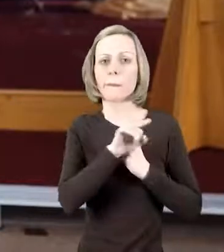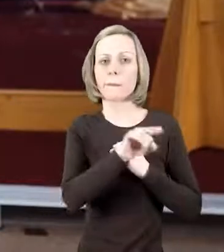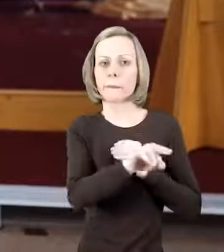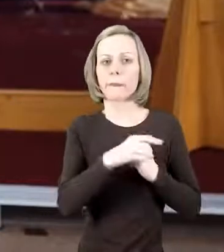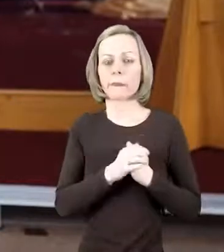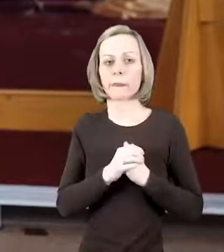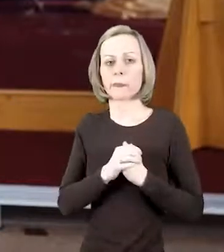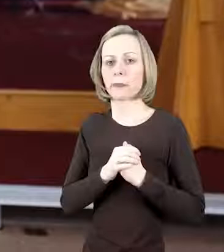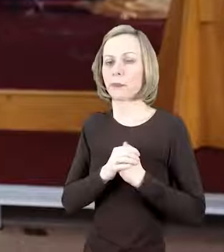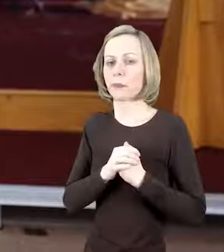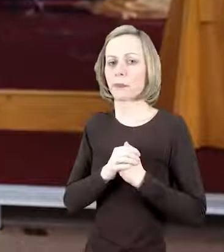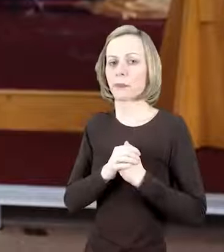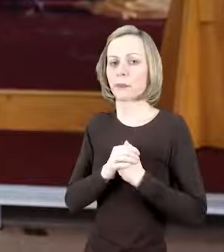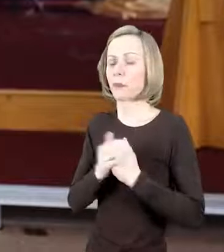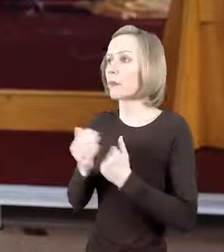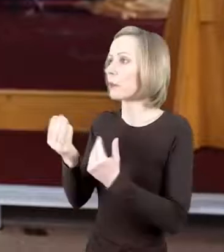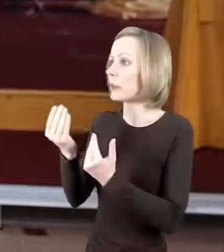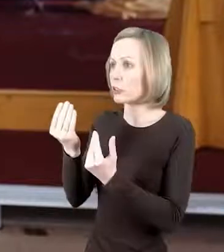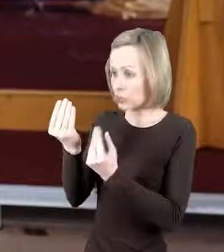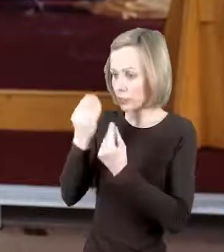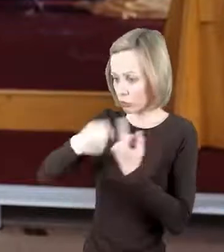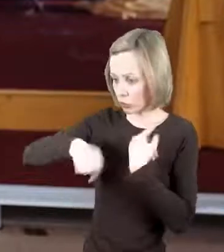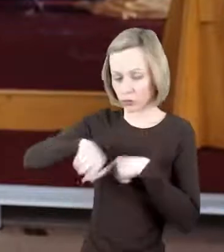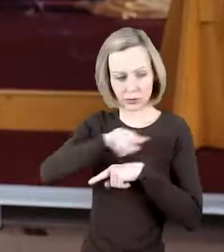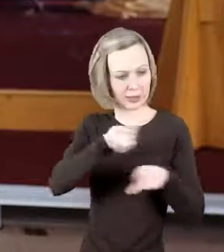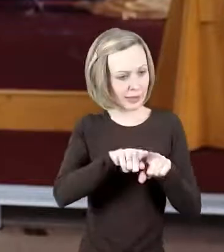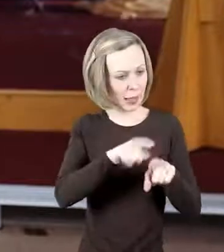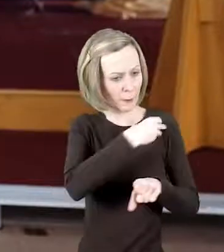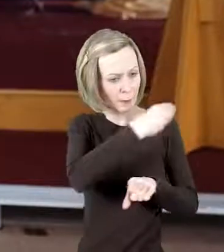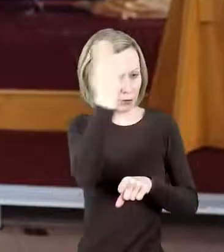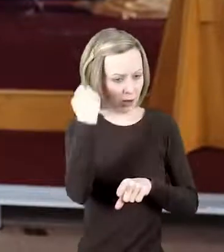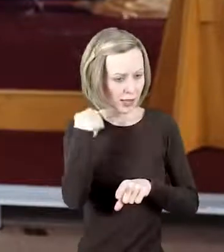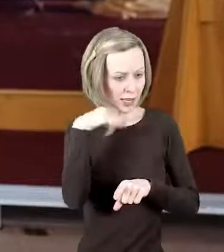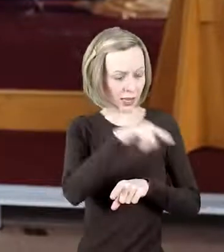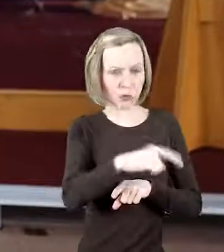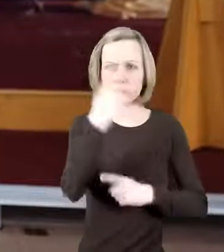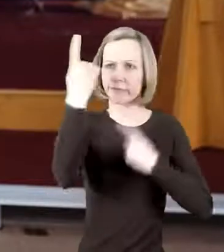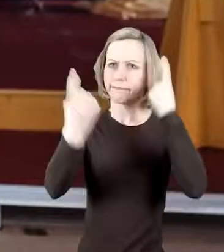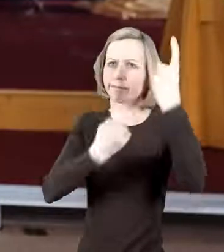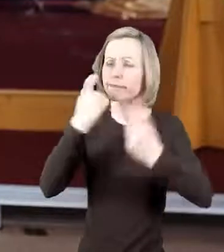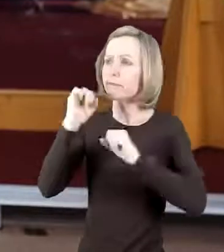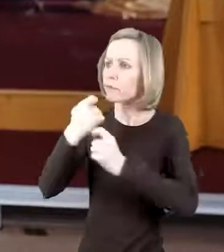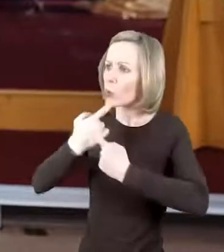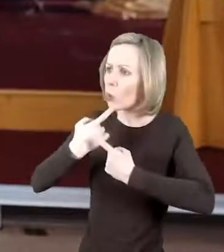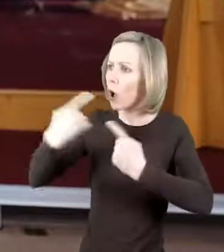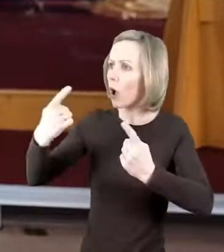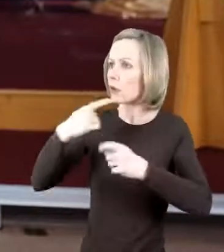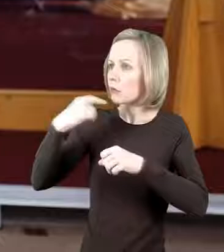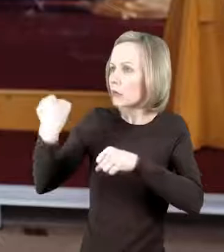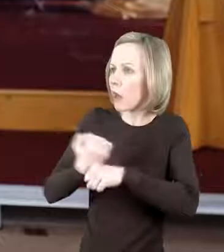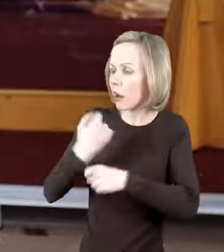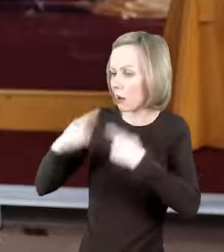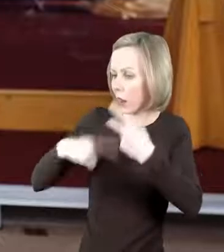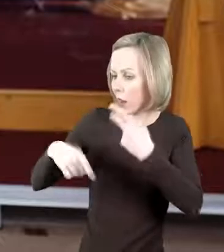Christmas to ponder as she did all that you have said and done, to listen again